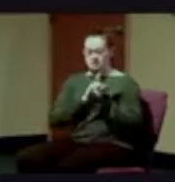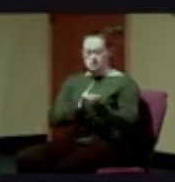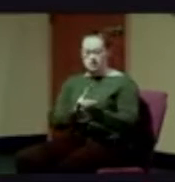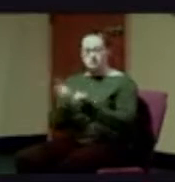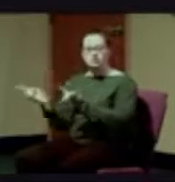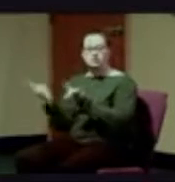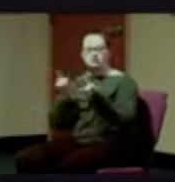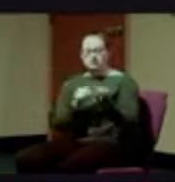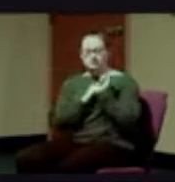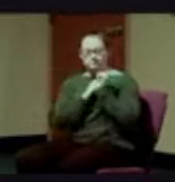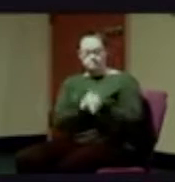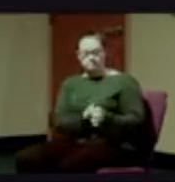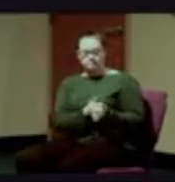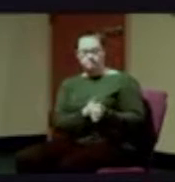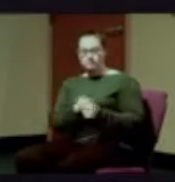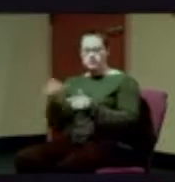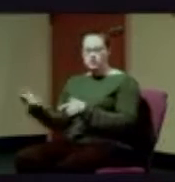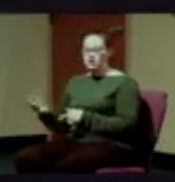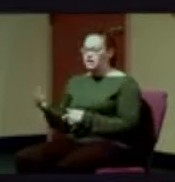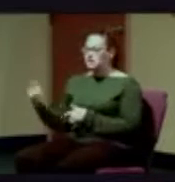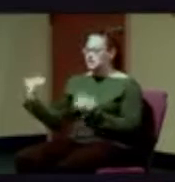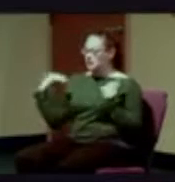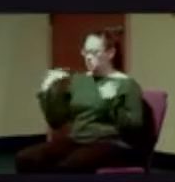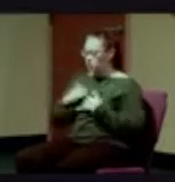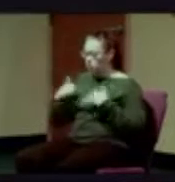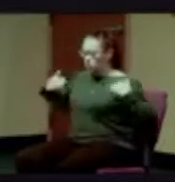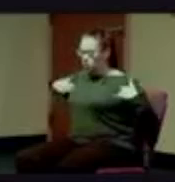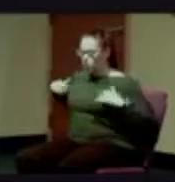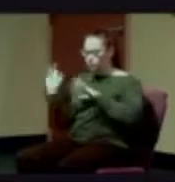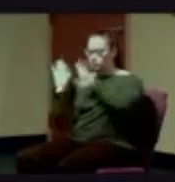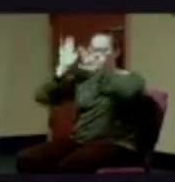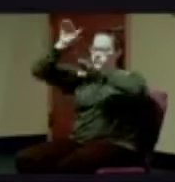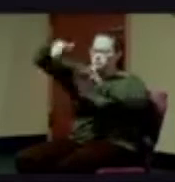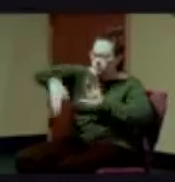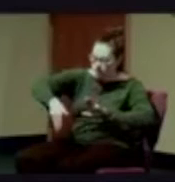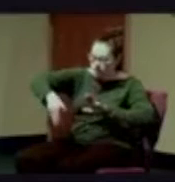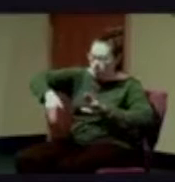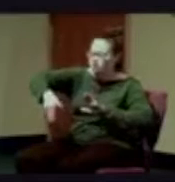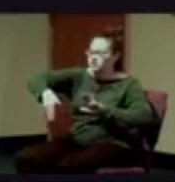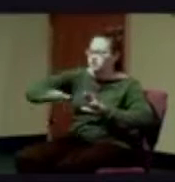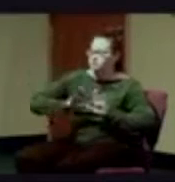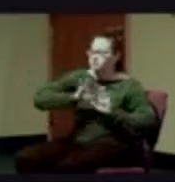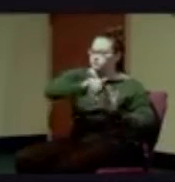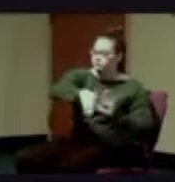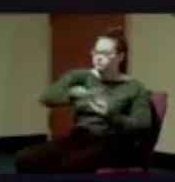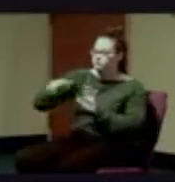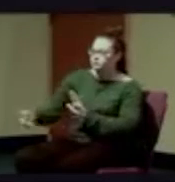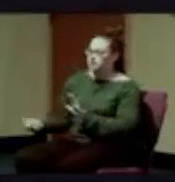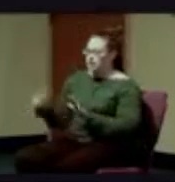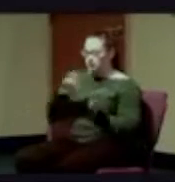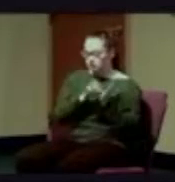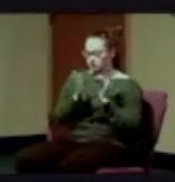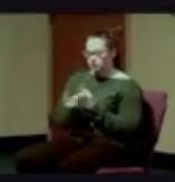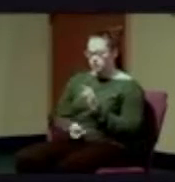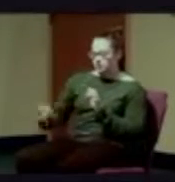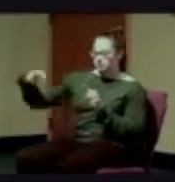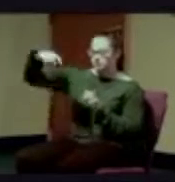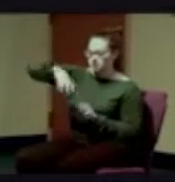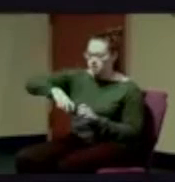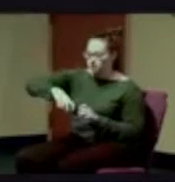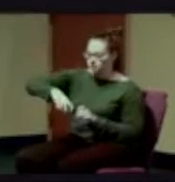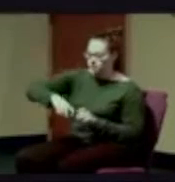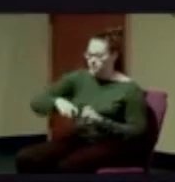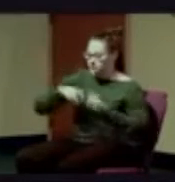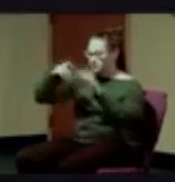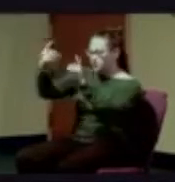their cloaks on them, and Jesus sat on them. Now notice verse 8. And a very large crowd spread their cloaks on